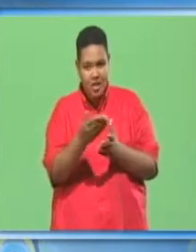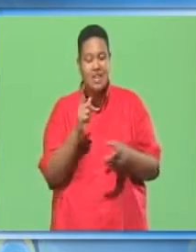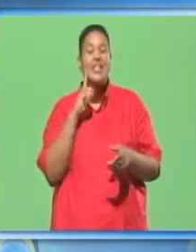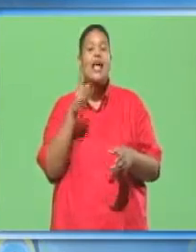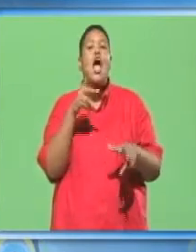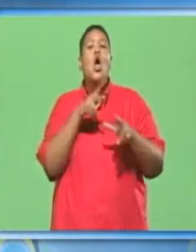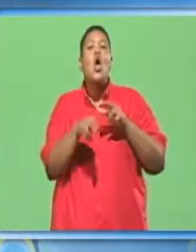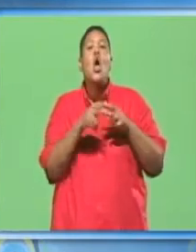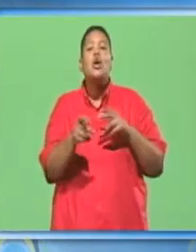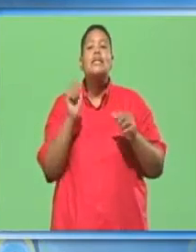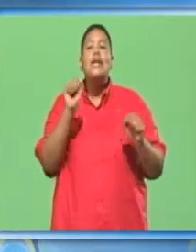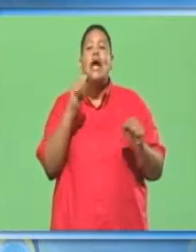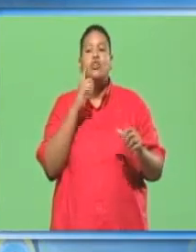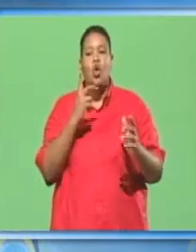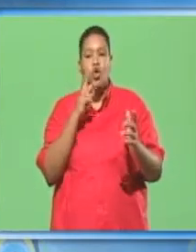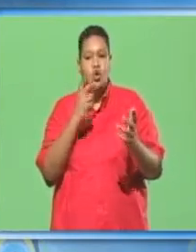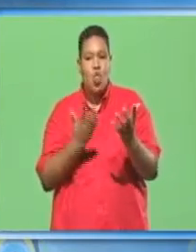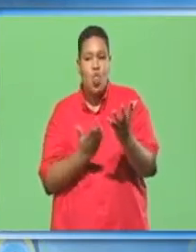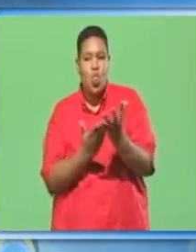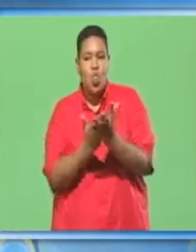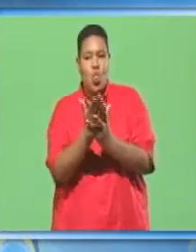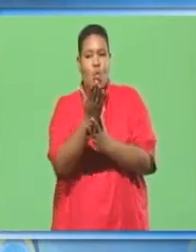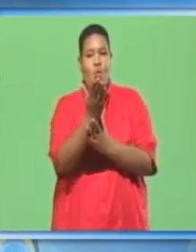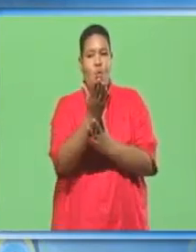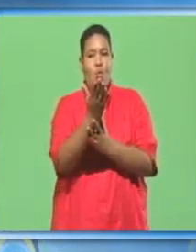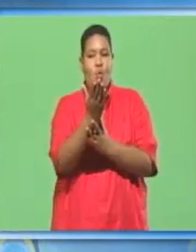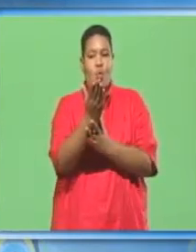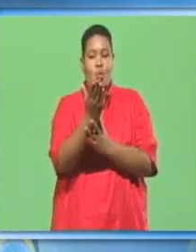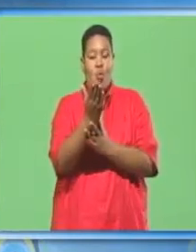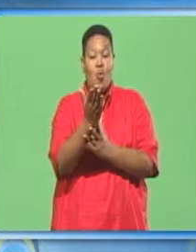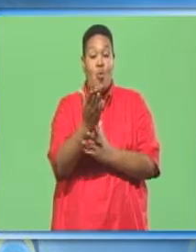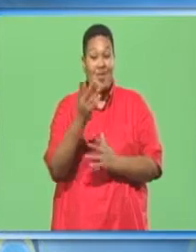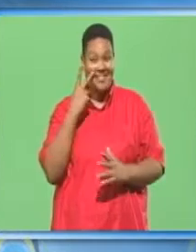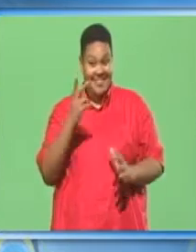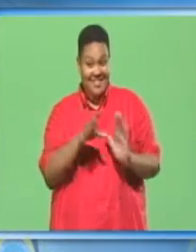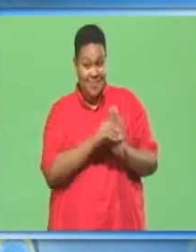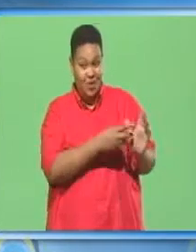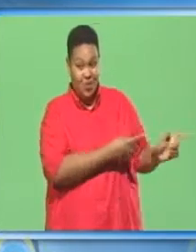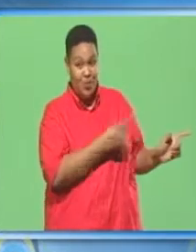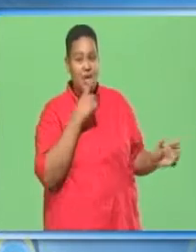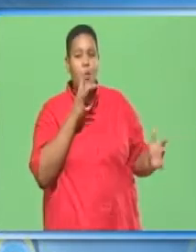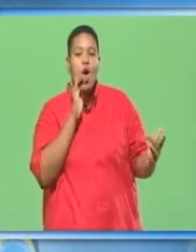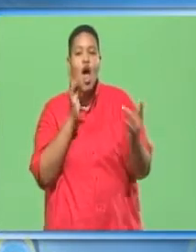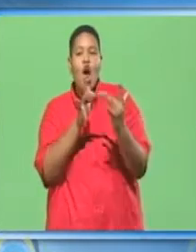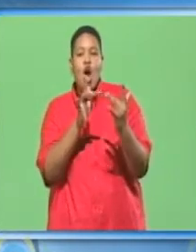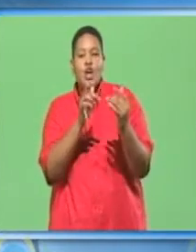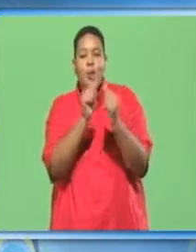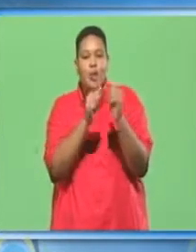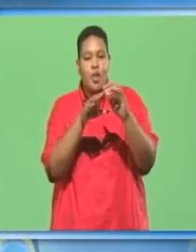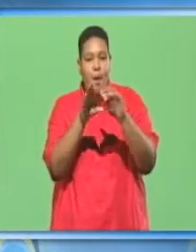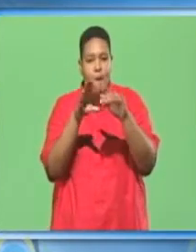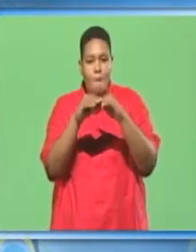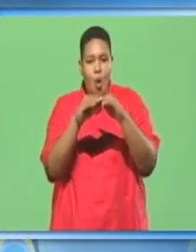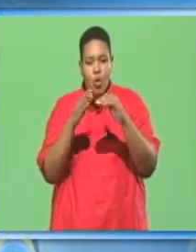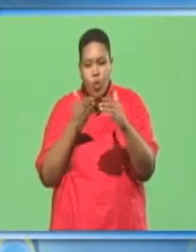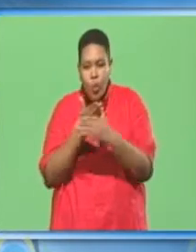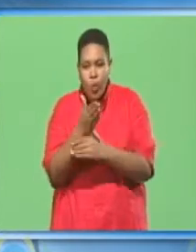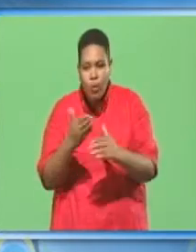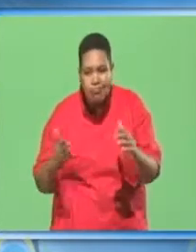their cutting edges protrude from the cutter head so that they will come into contact with the board passing below